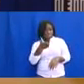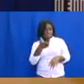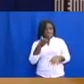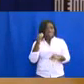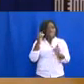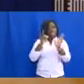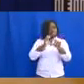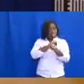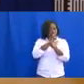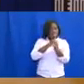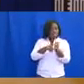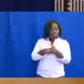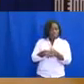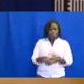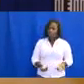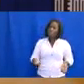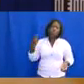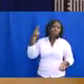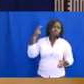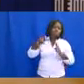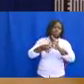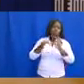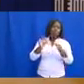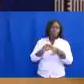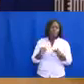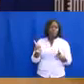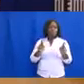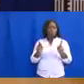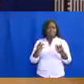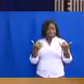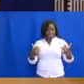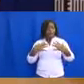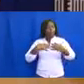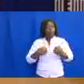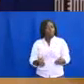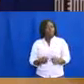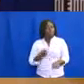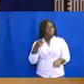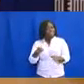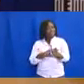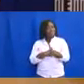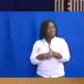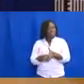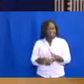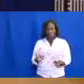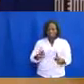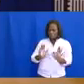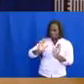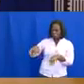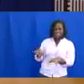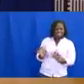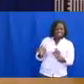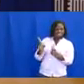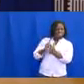Stories of persons who have recovered from this disease and being shunned by their own